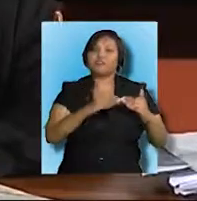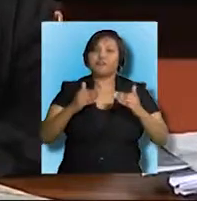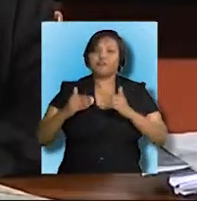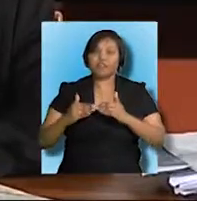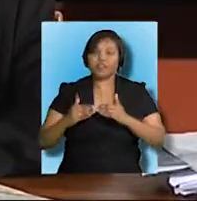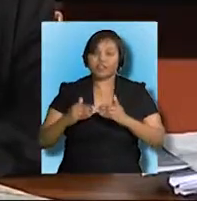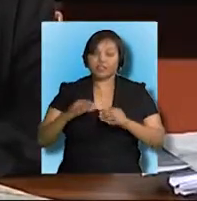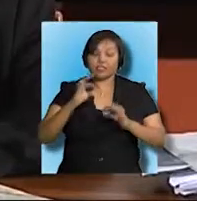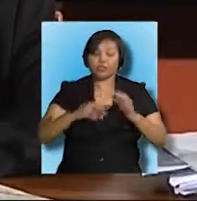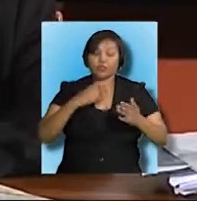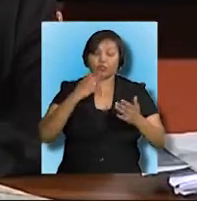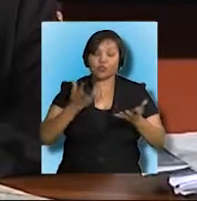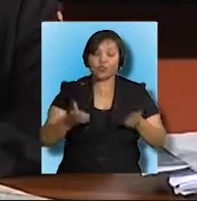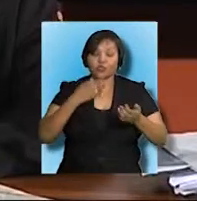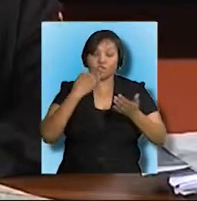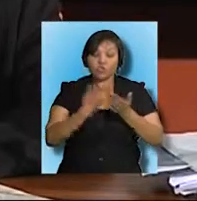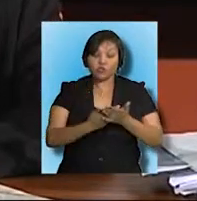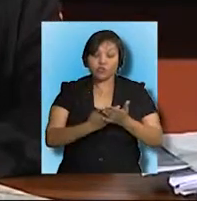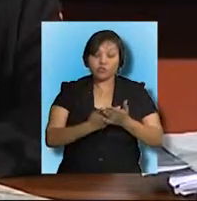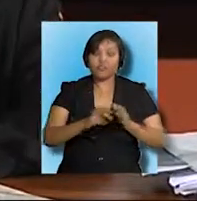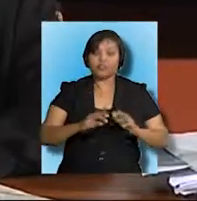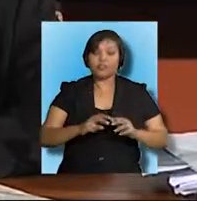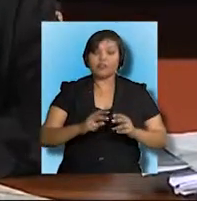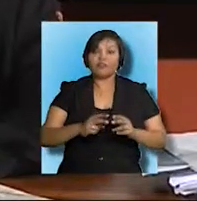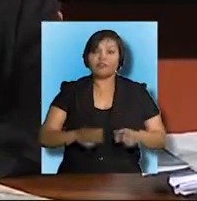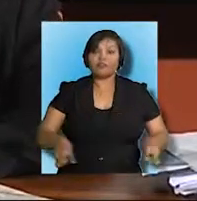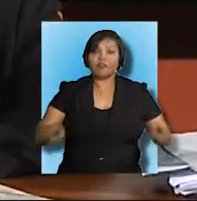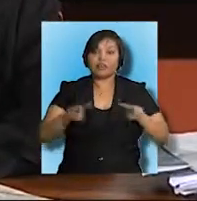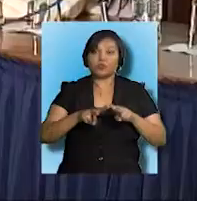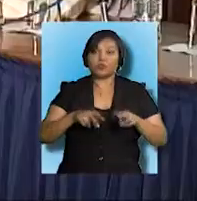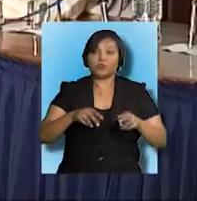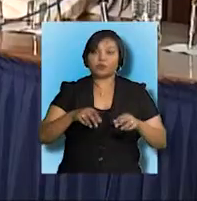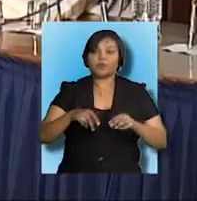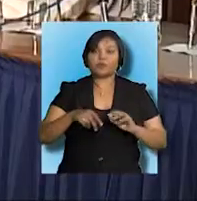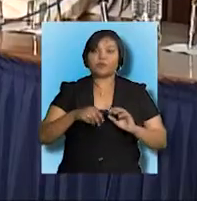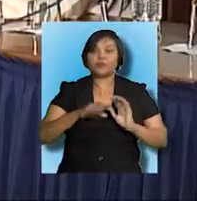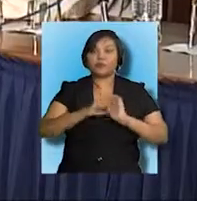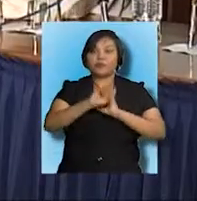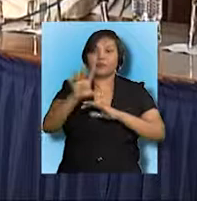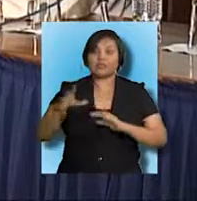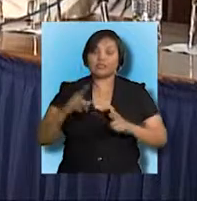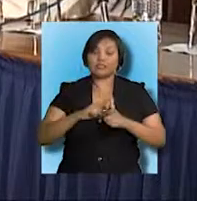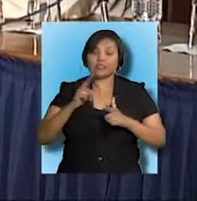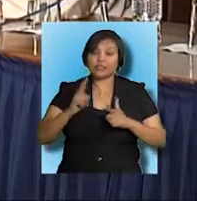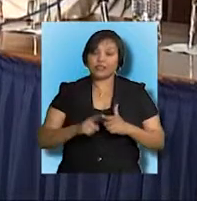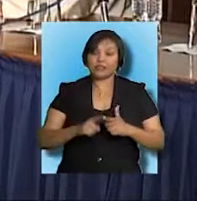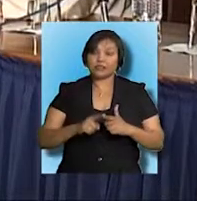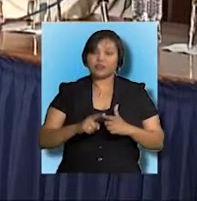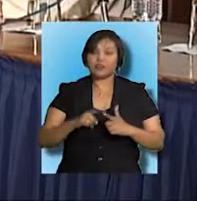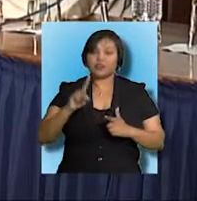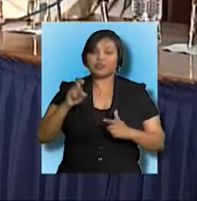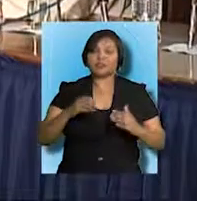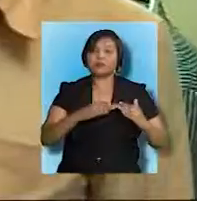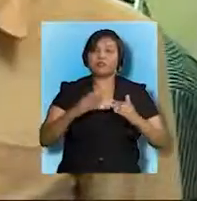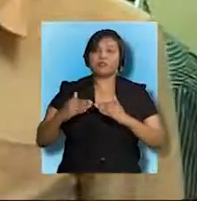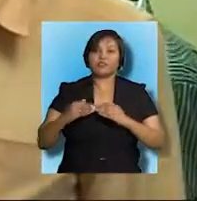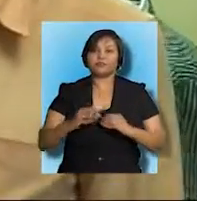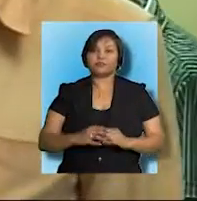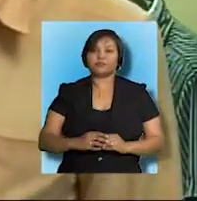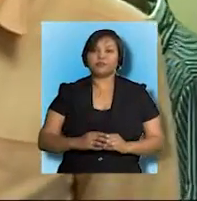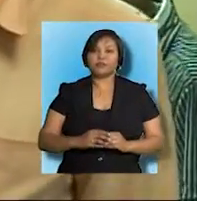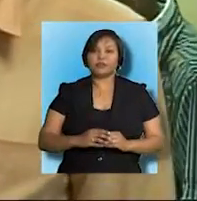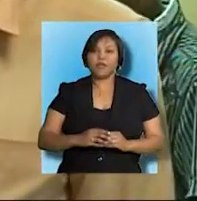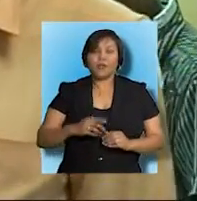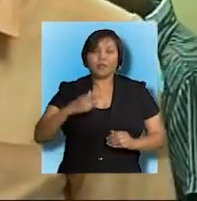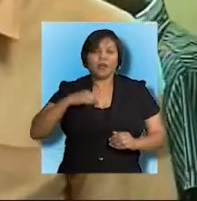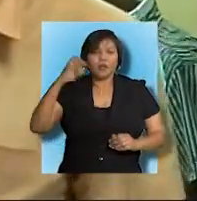good quality, extra value public broadcasting, you have to pay for it. One of my concerns is that you can have standards dropping